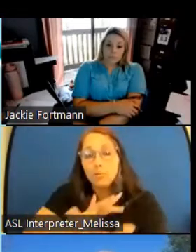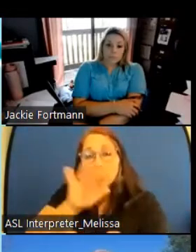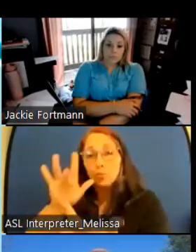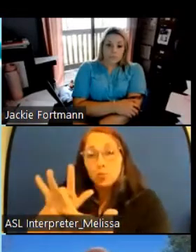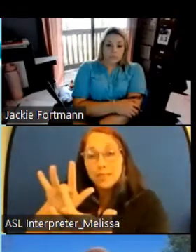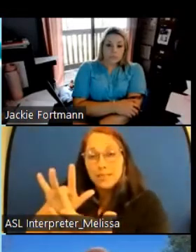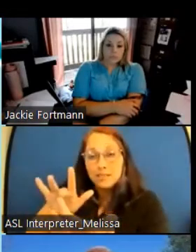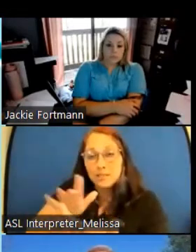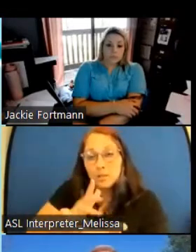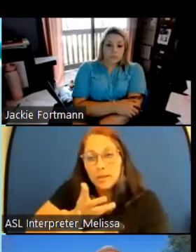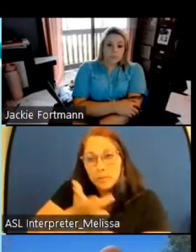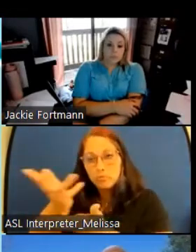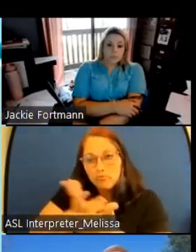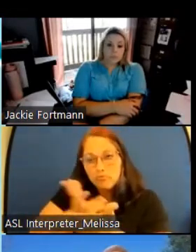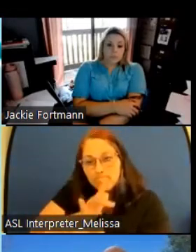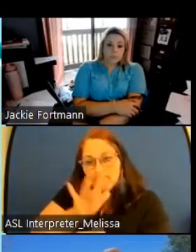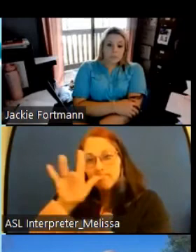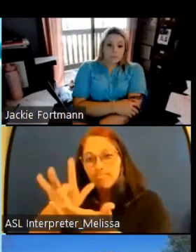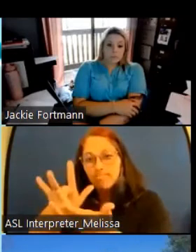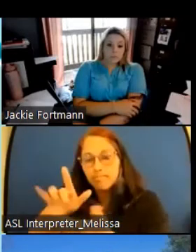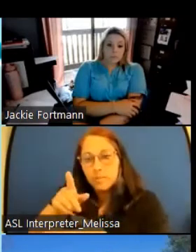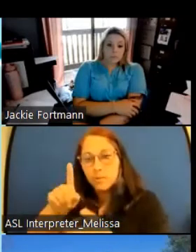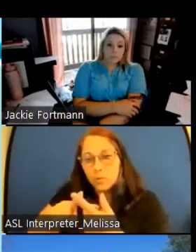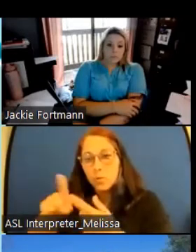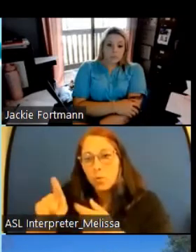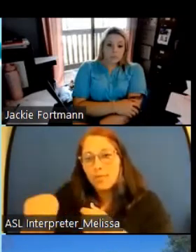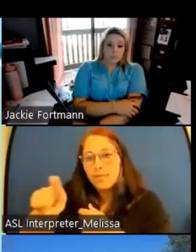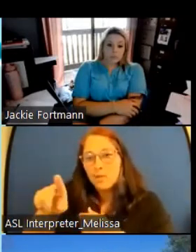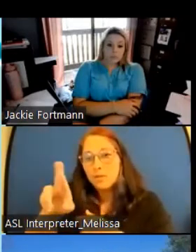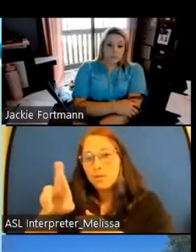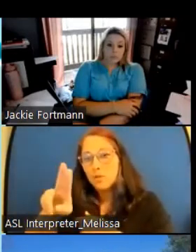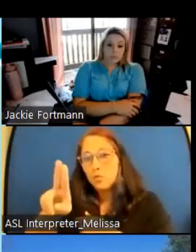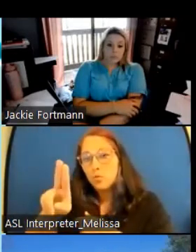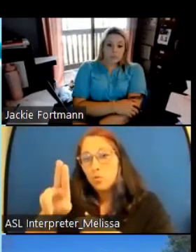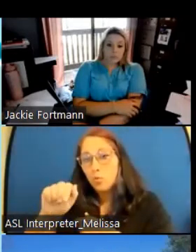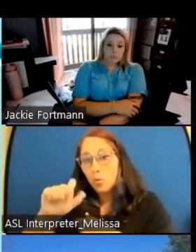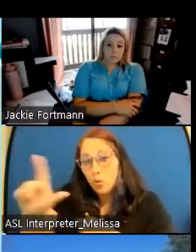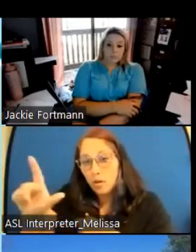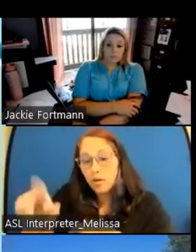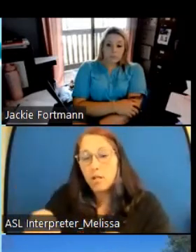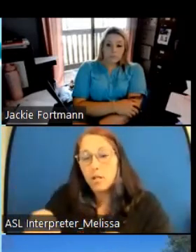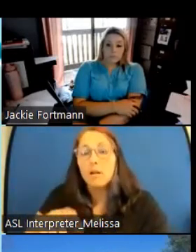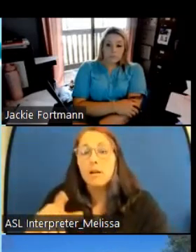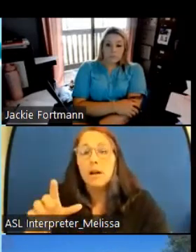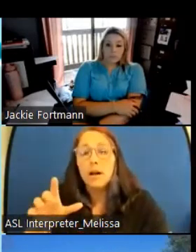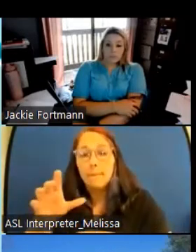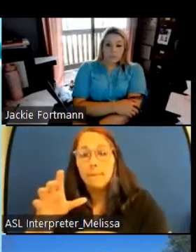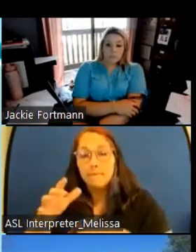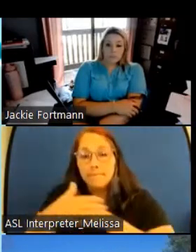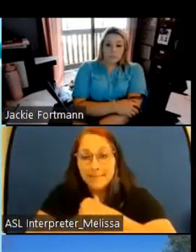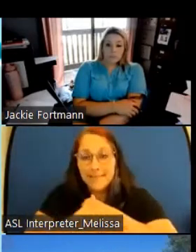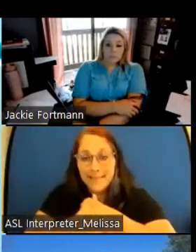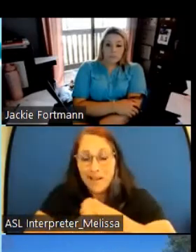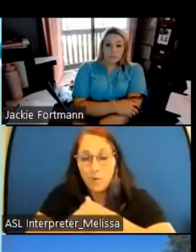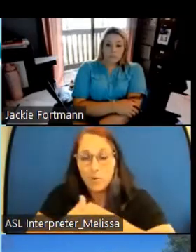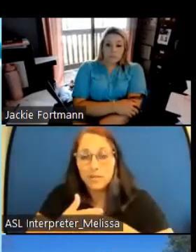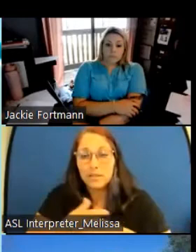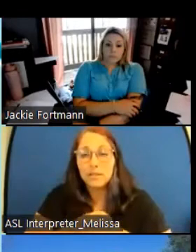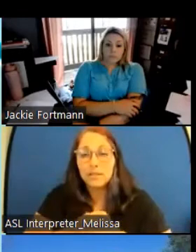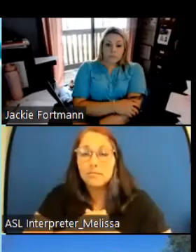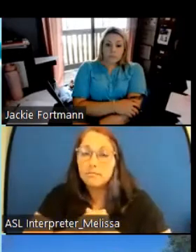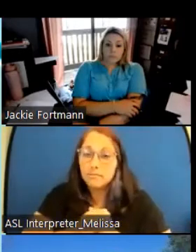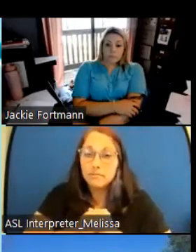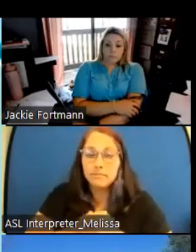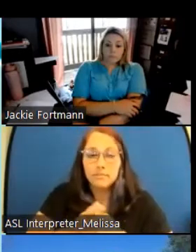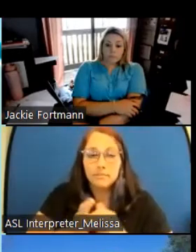other specifically other agencies such as our Capital City Youth Services that service youths, the Carney Center, which